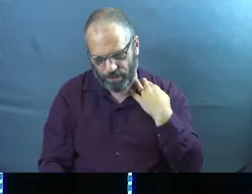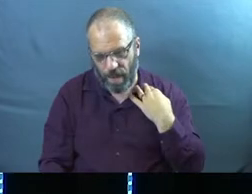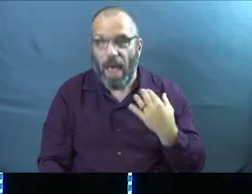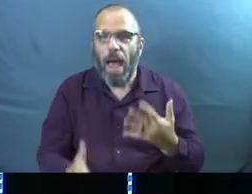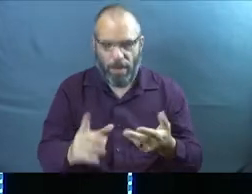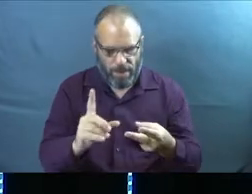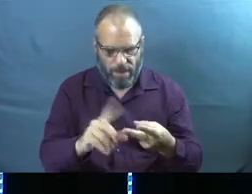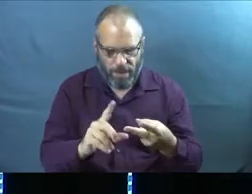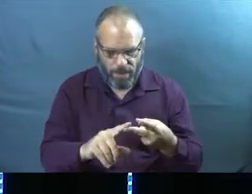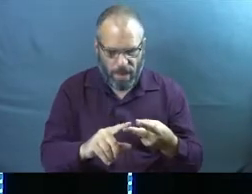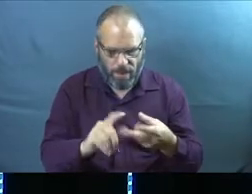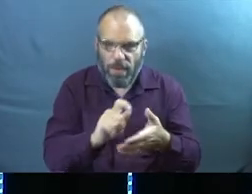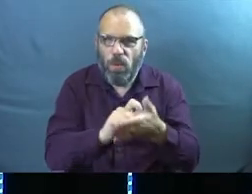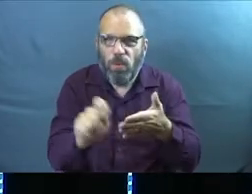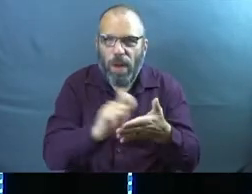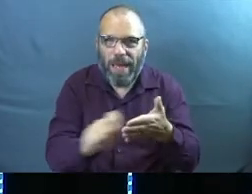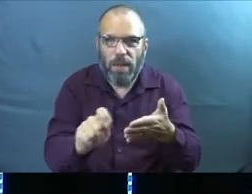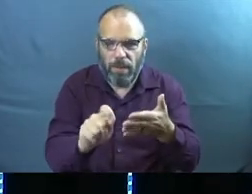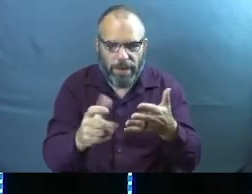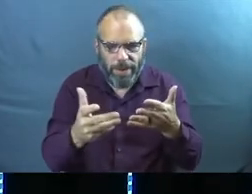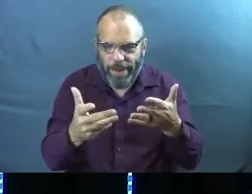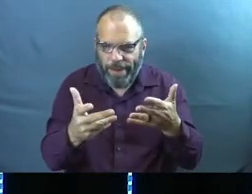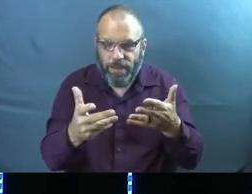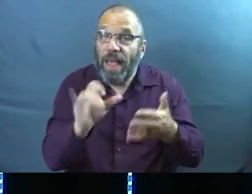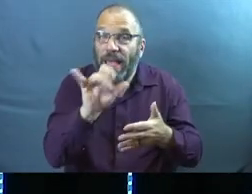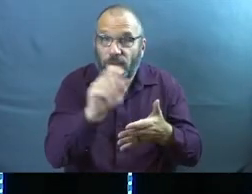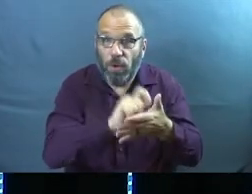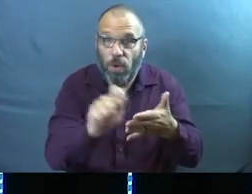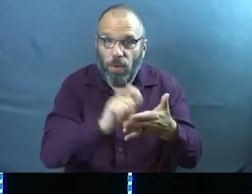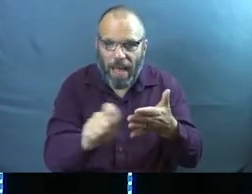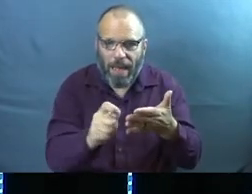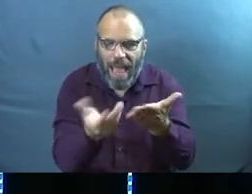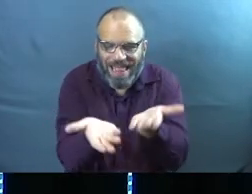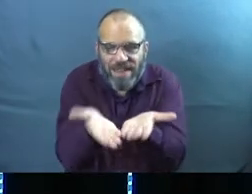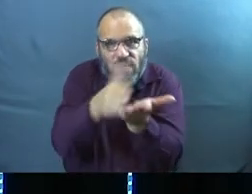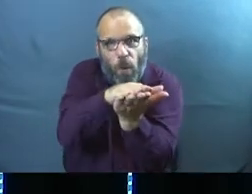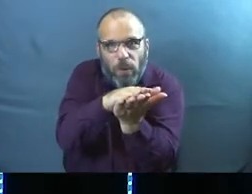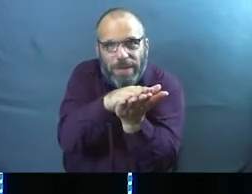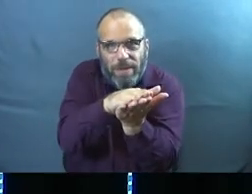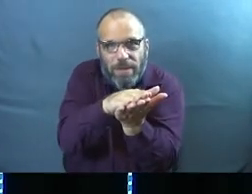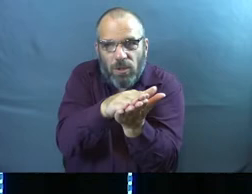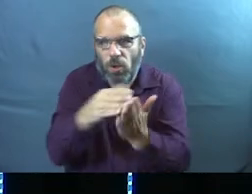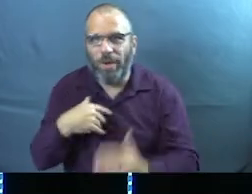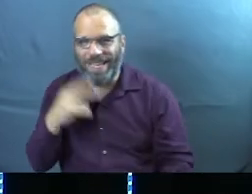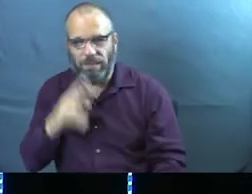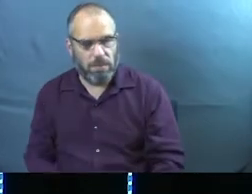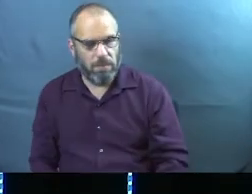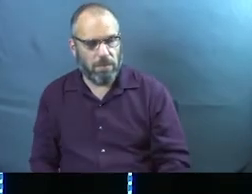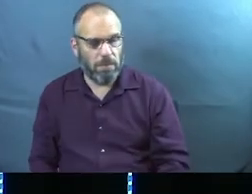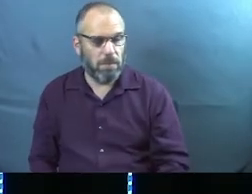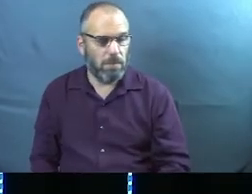Maybe write them. Write it in there. If you're going to write it, fold it so nobody can see it.